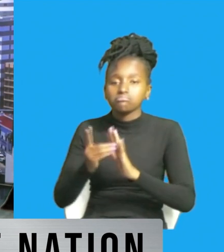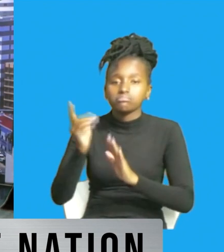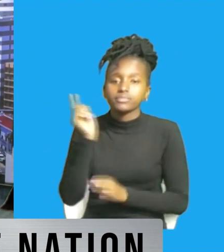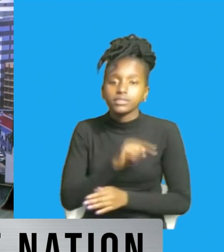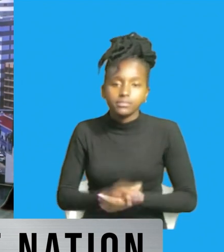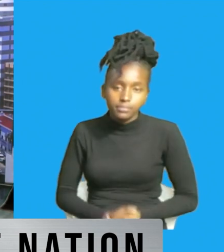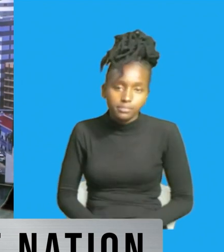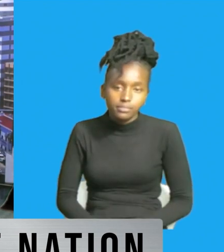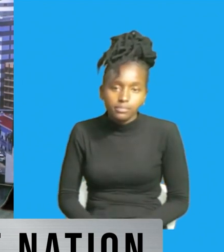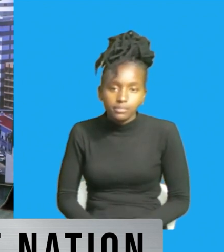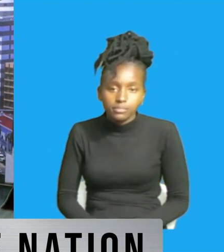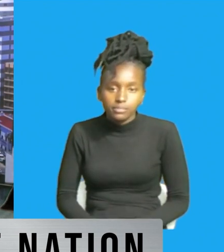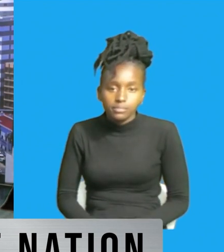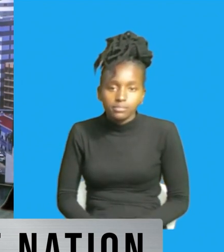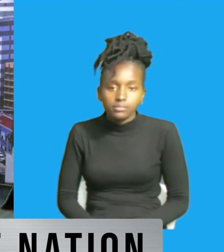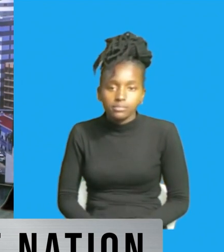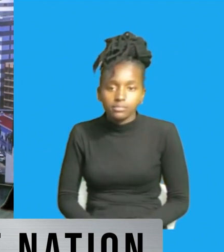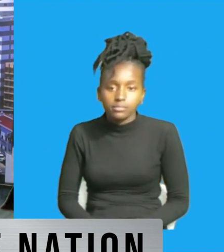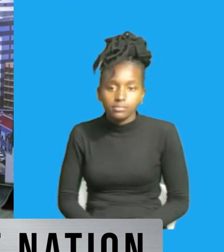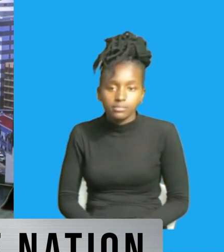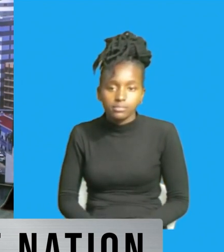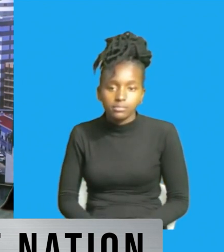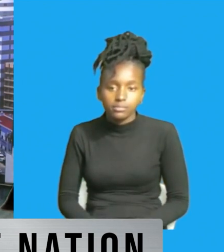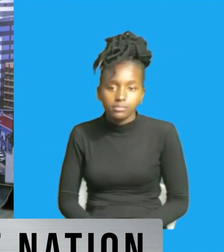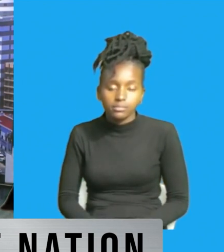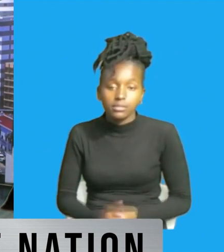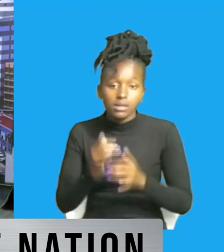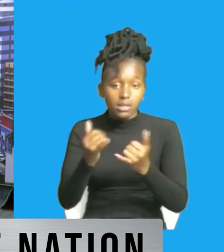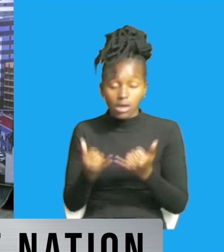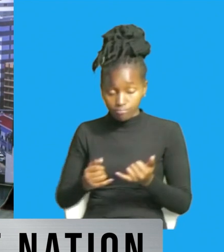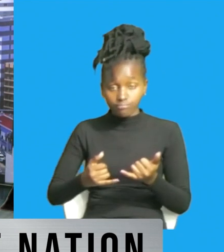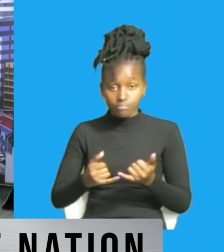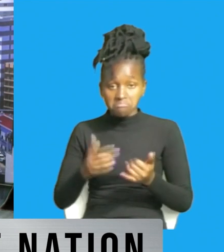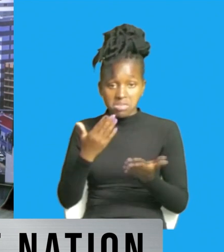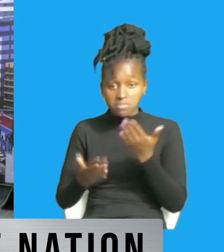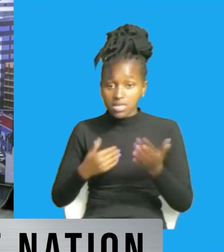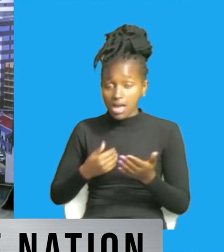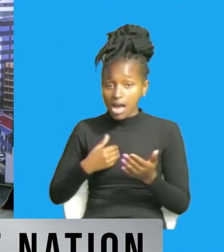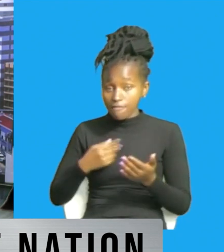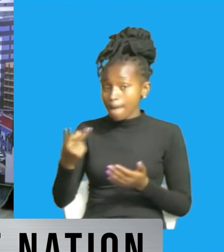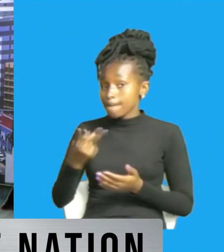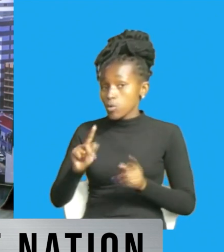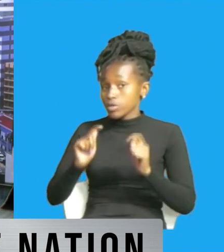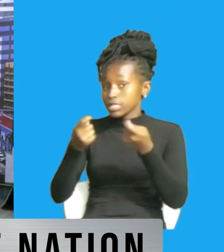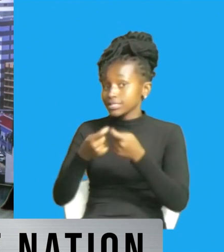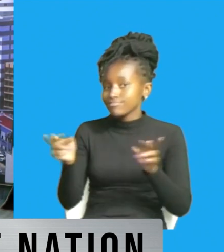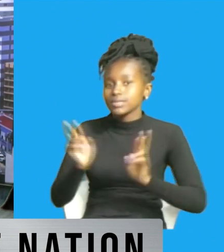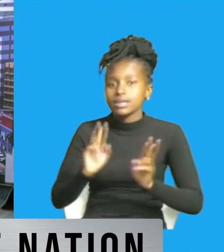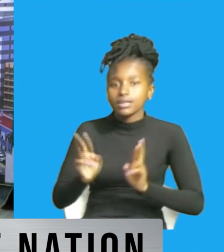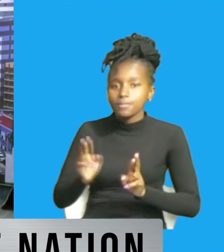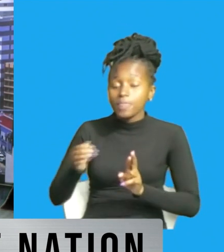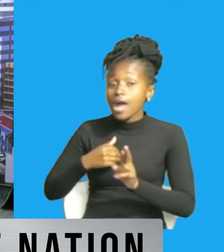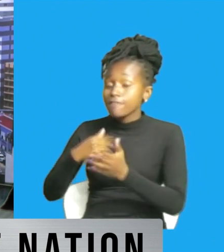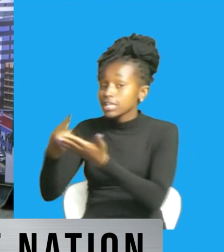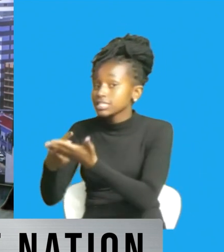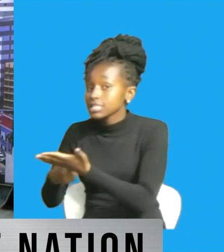Okay. Now we have the teams ready. We have the dialogue team ya